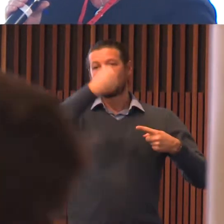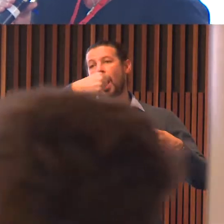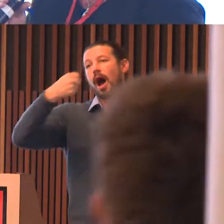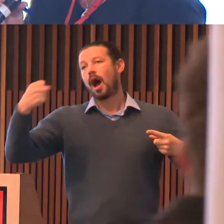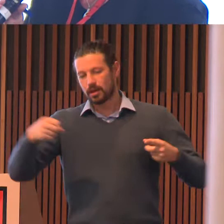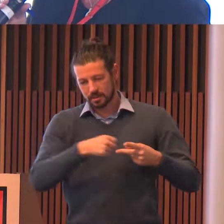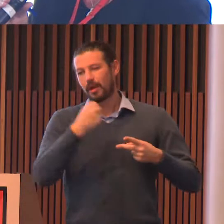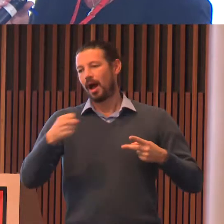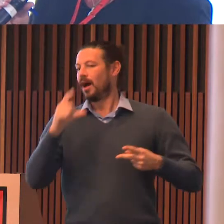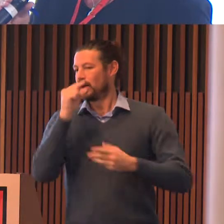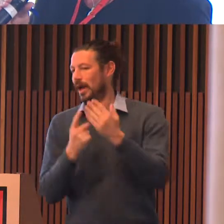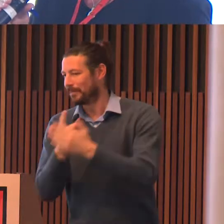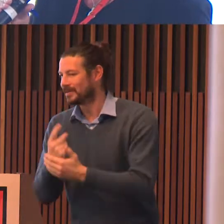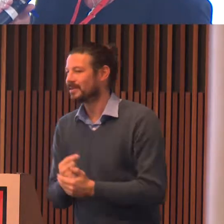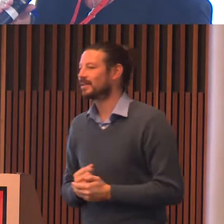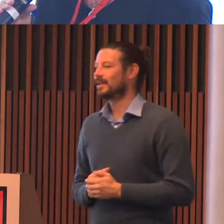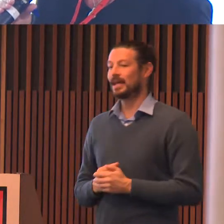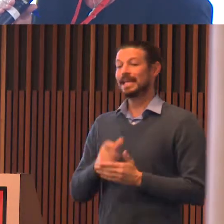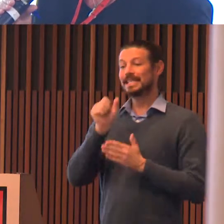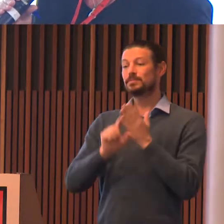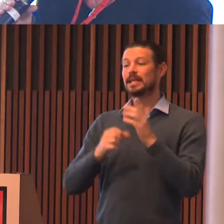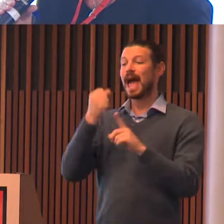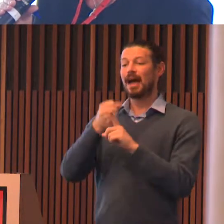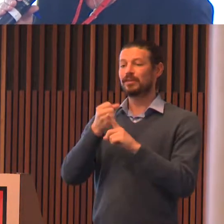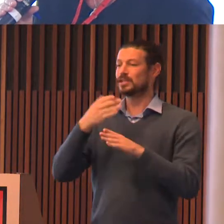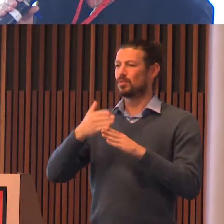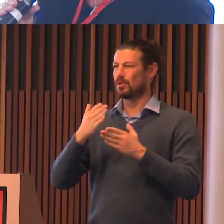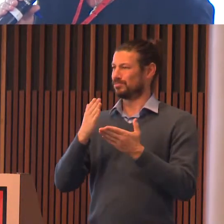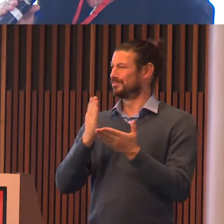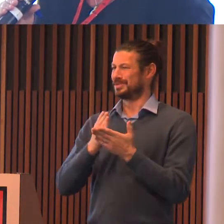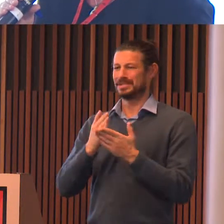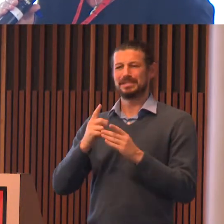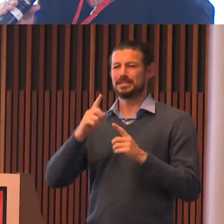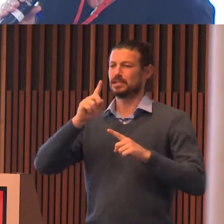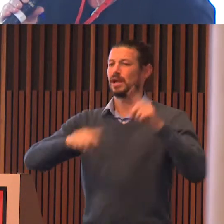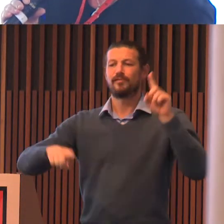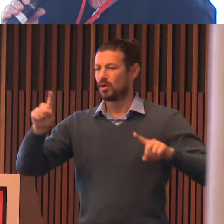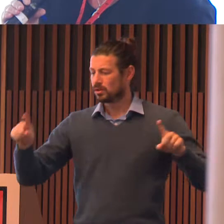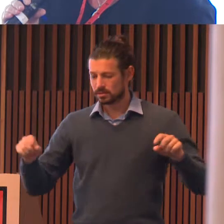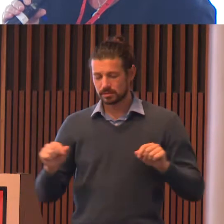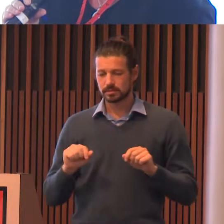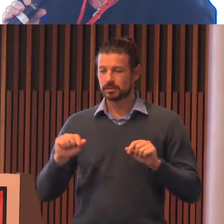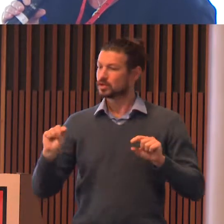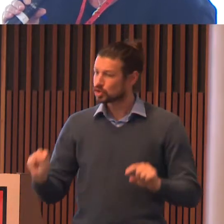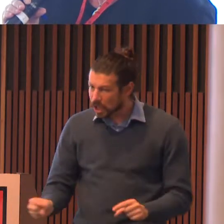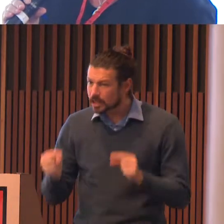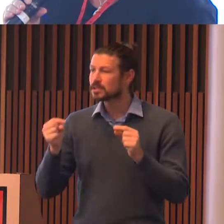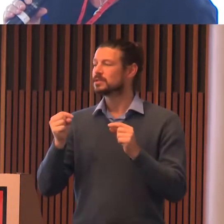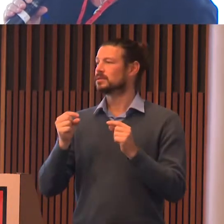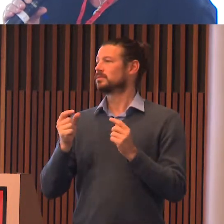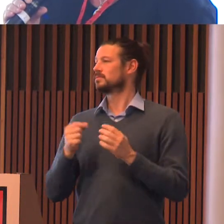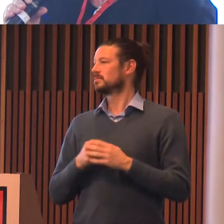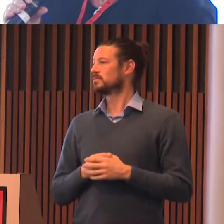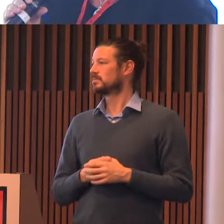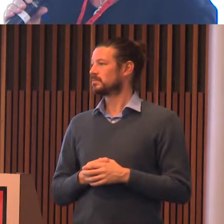time. Disability advocacy work is diverse, it's challenging,